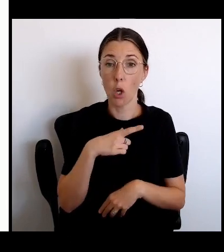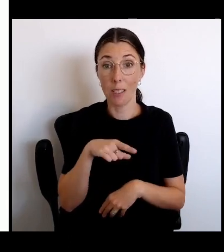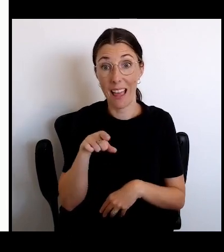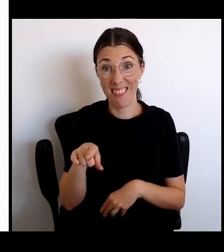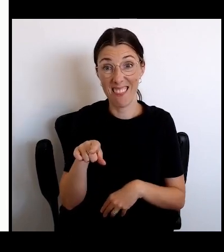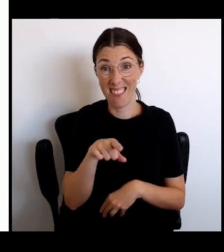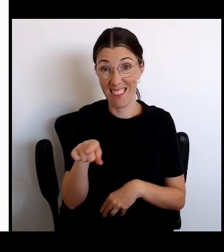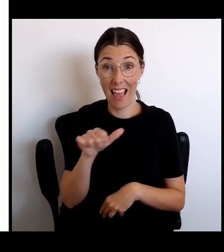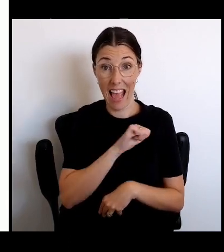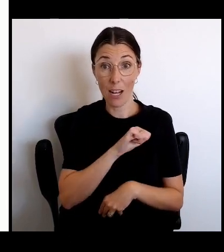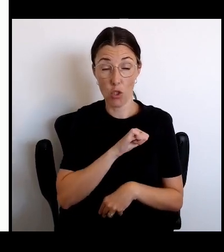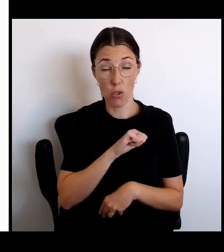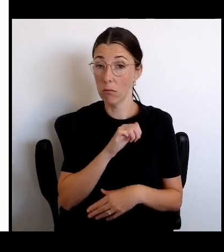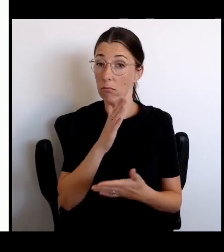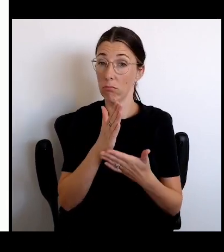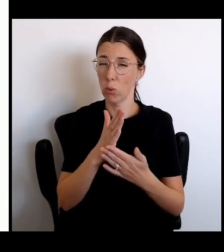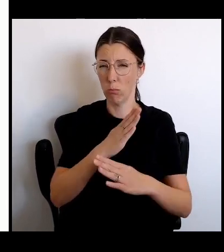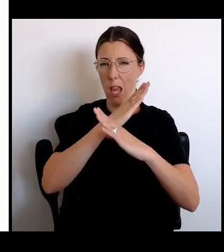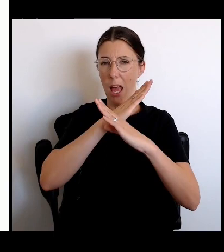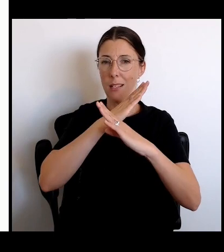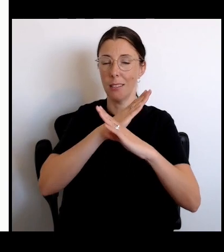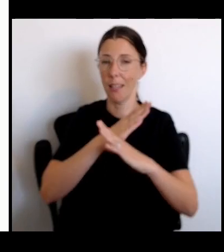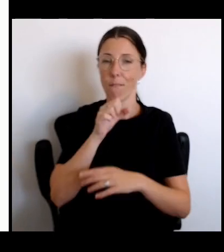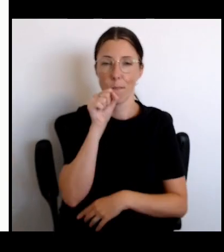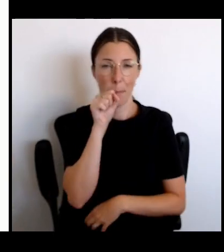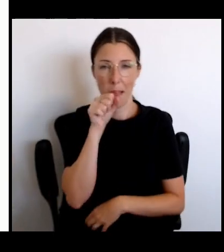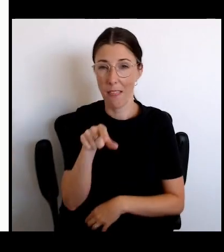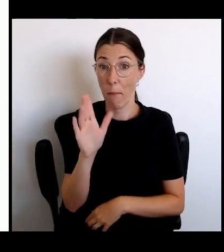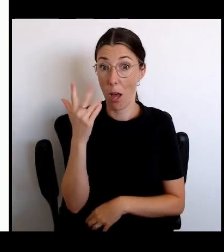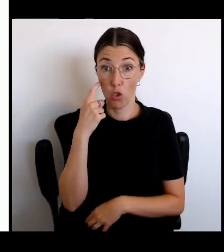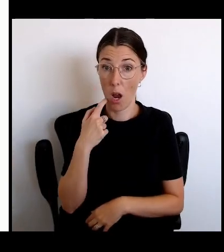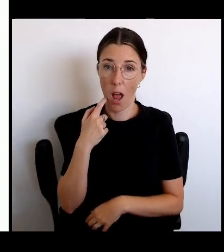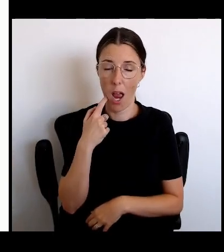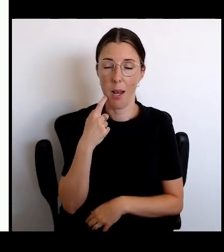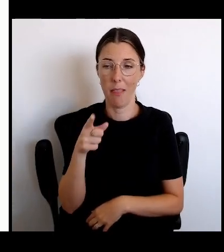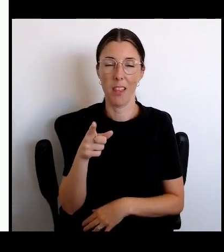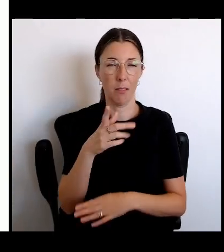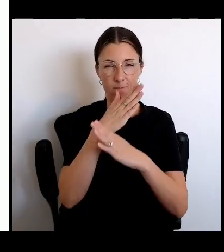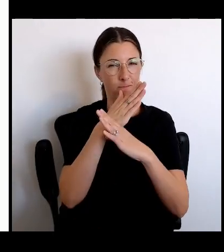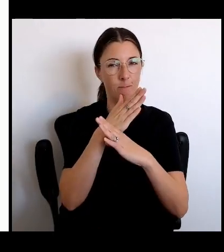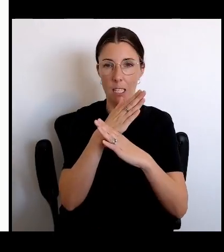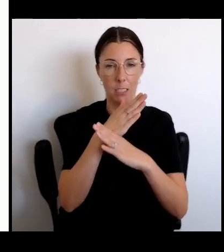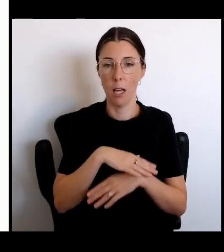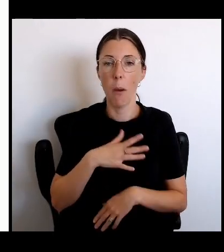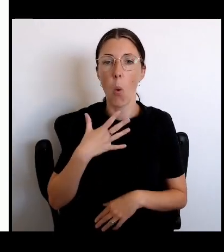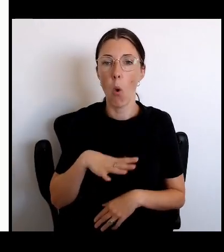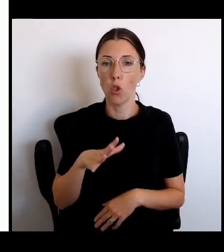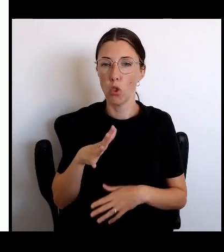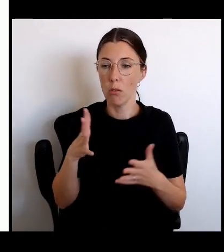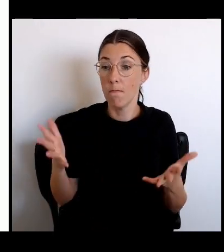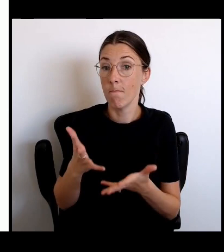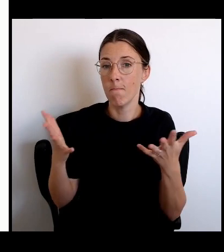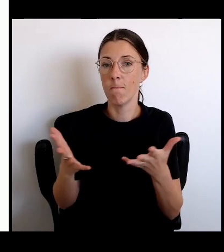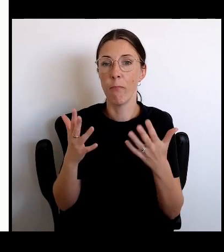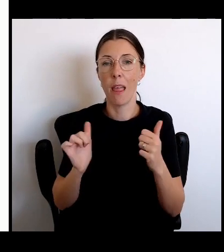quite anti-vaping, having tried it. But we want to build their capacity and their capability and strengthen it so that if they